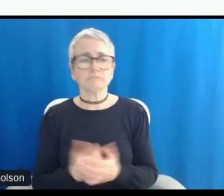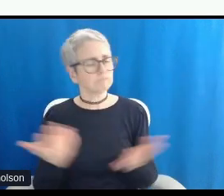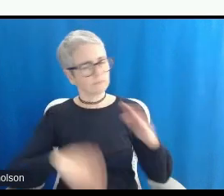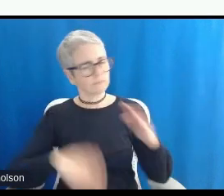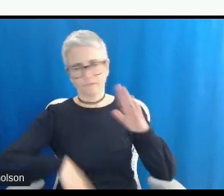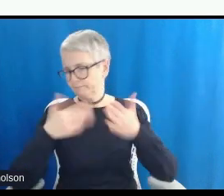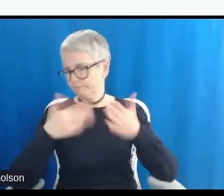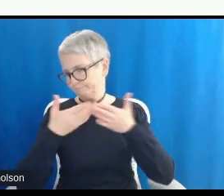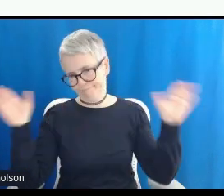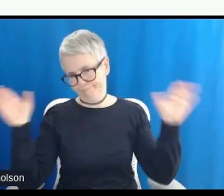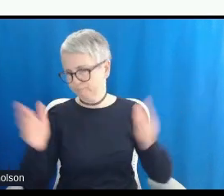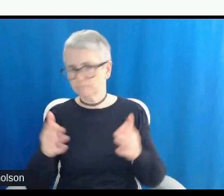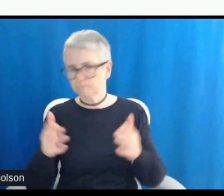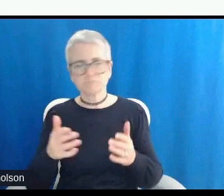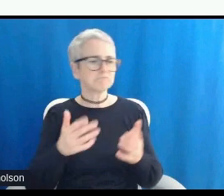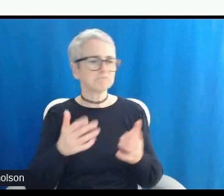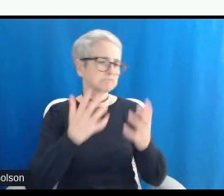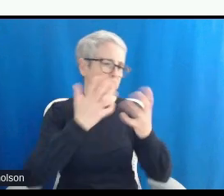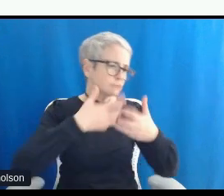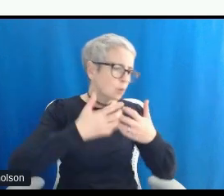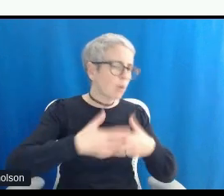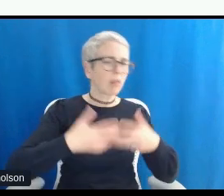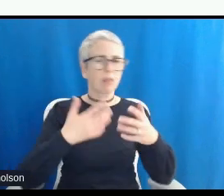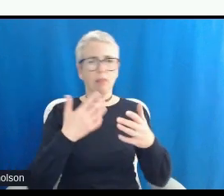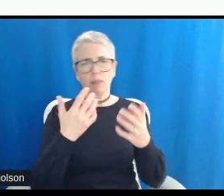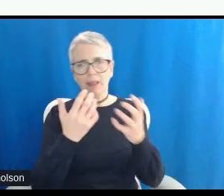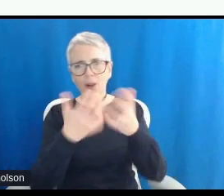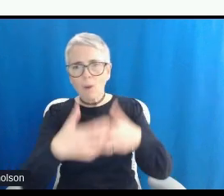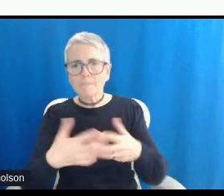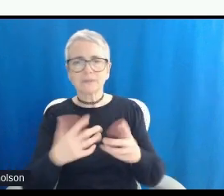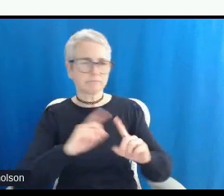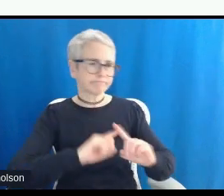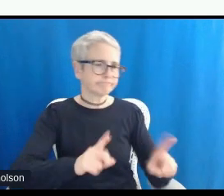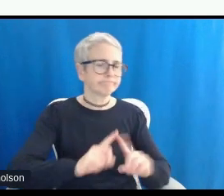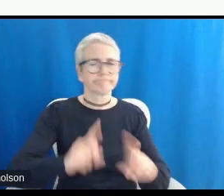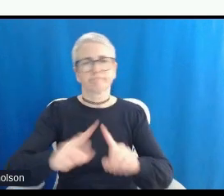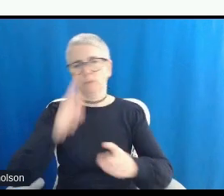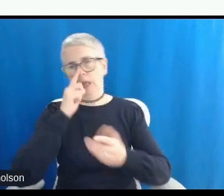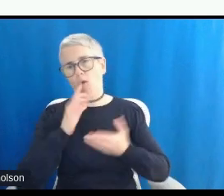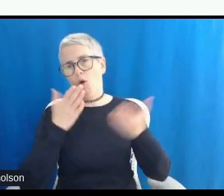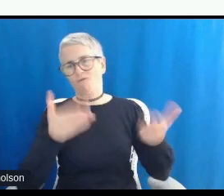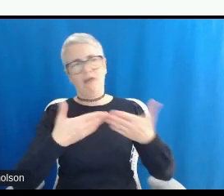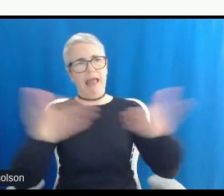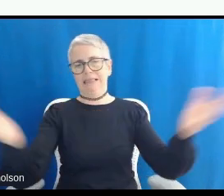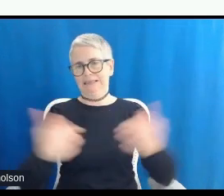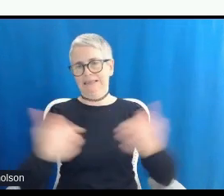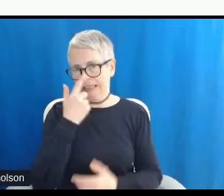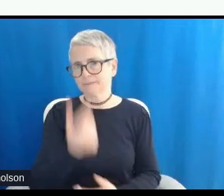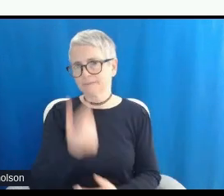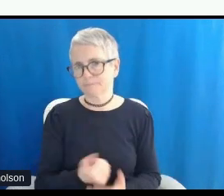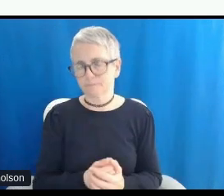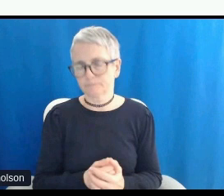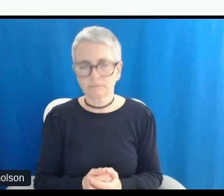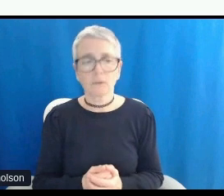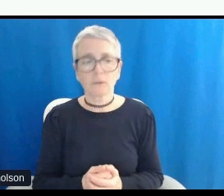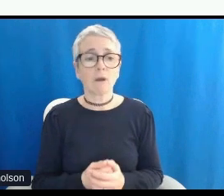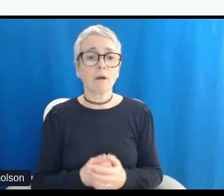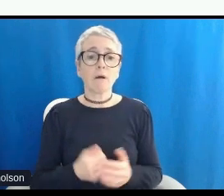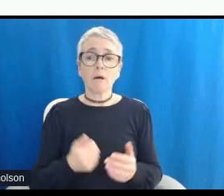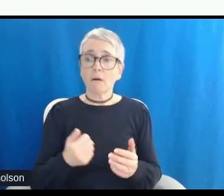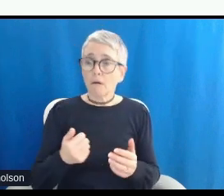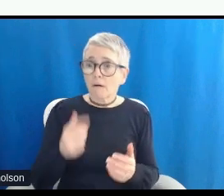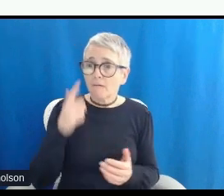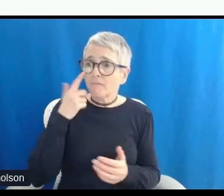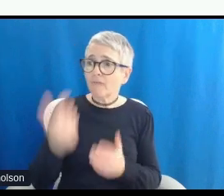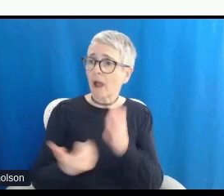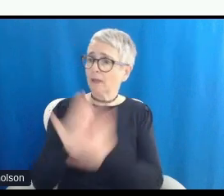of assistive tools, equipment, and flexible working options, which is available to everyone. We adopt tools based on their suitability